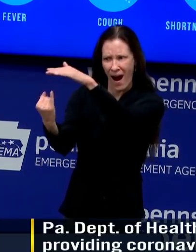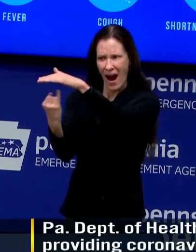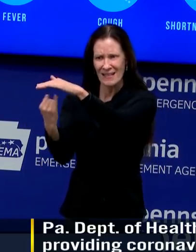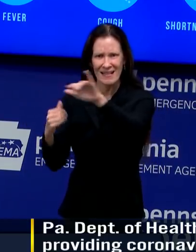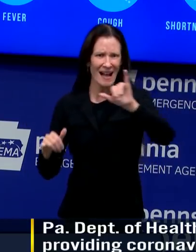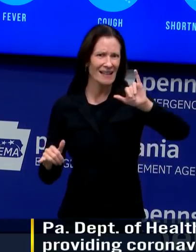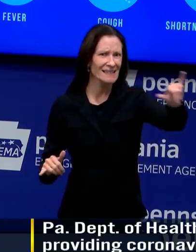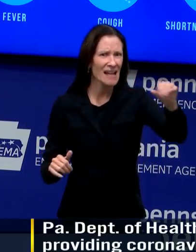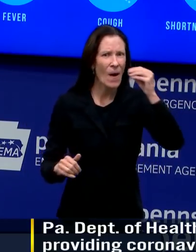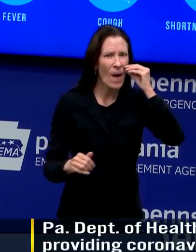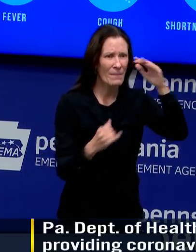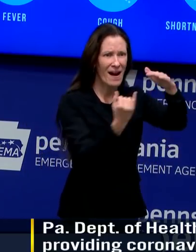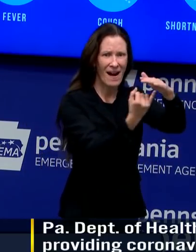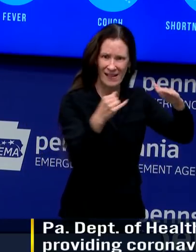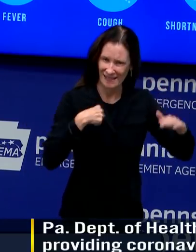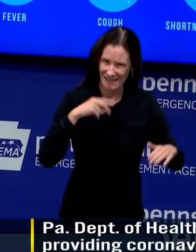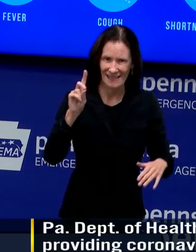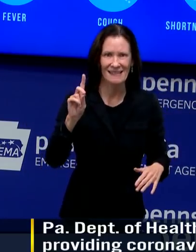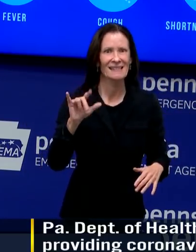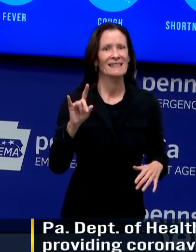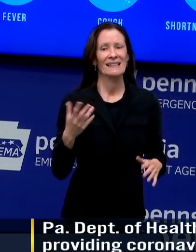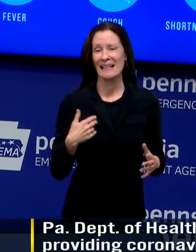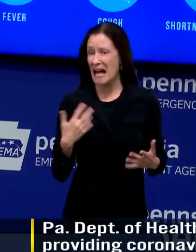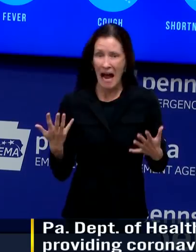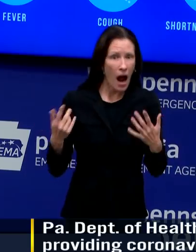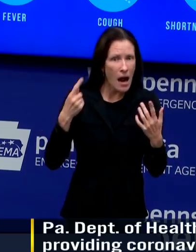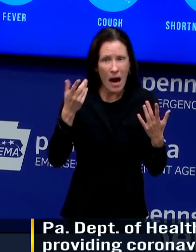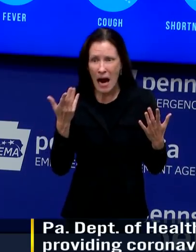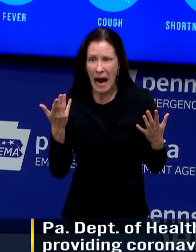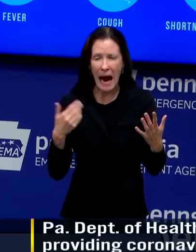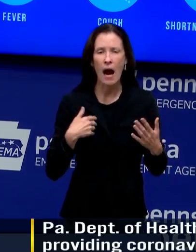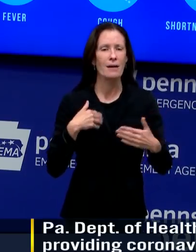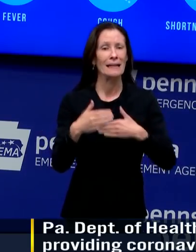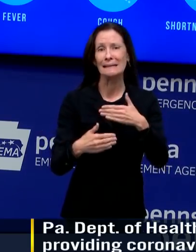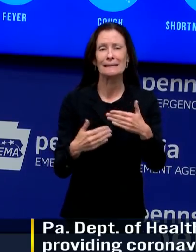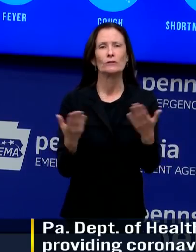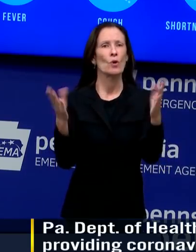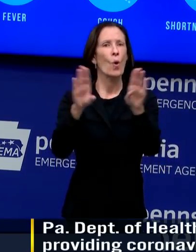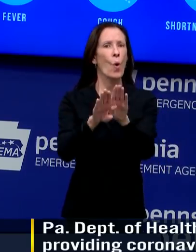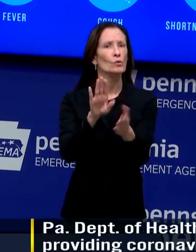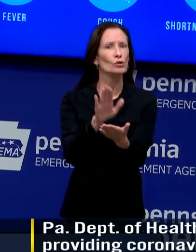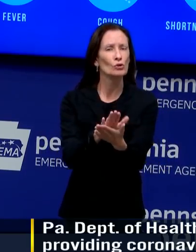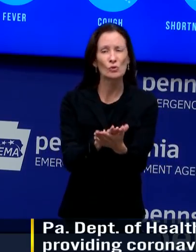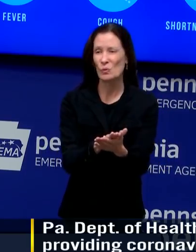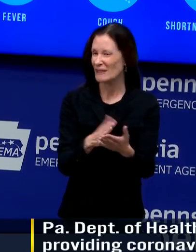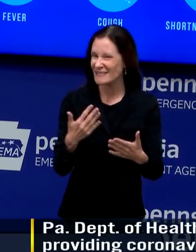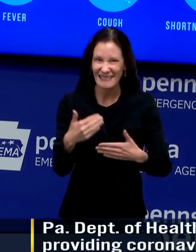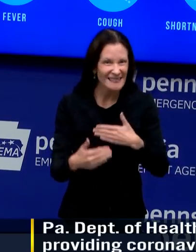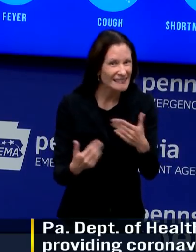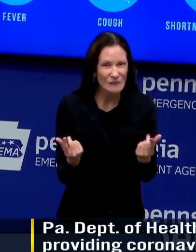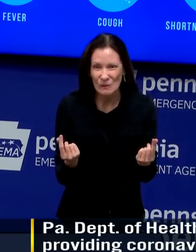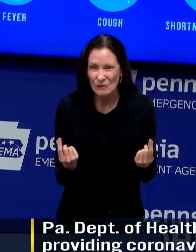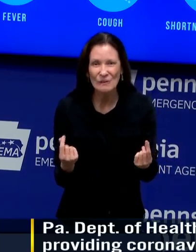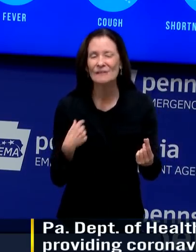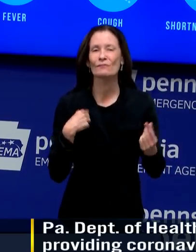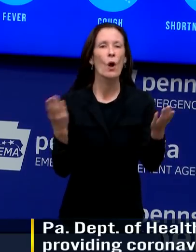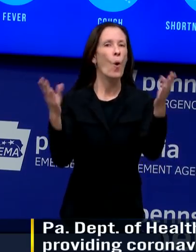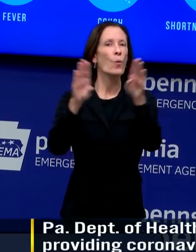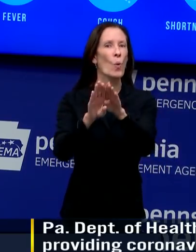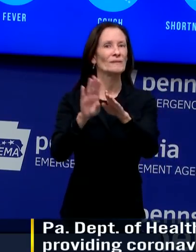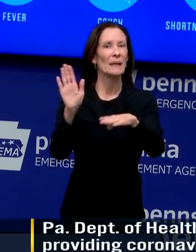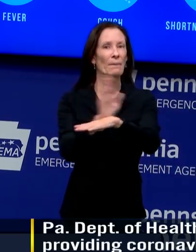stay-at-home orders in counties where the virus was rapidly spreading. Finally, we issued statewide closures and stay-at-home